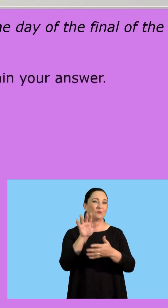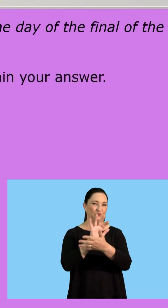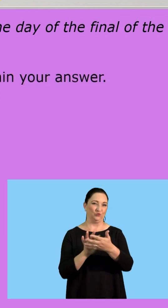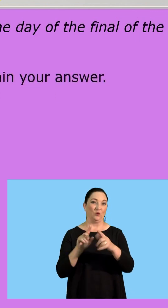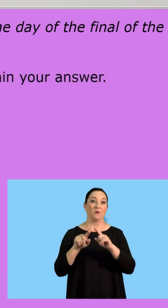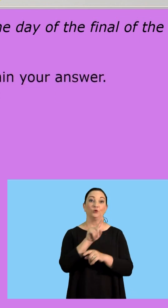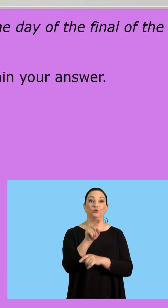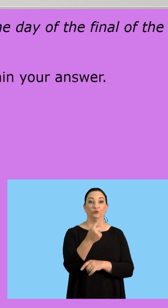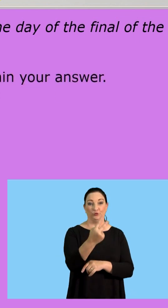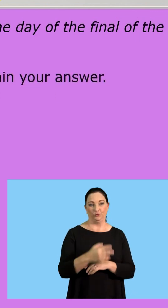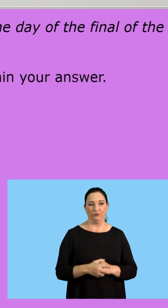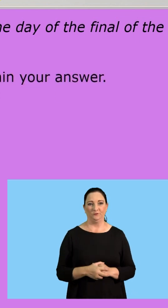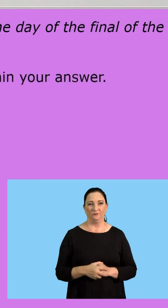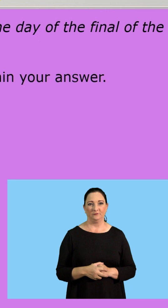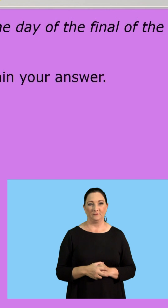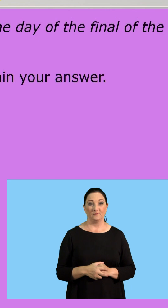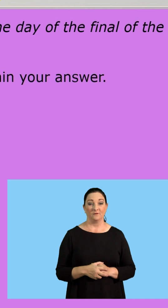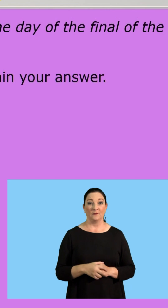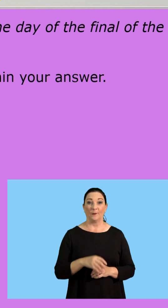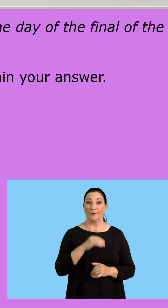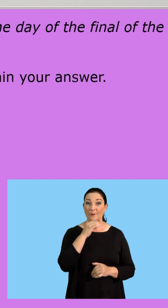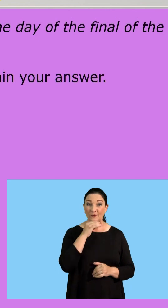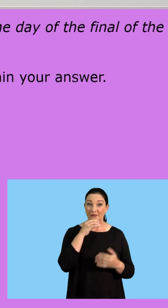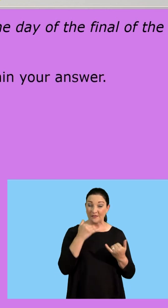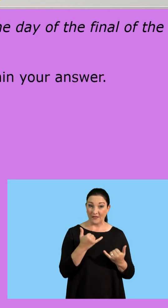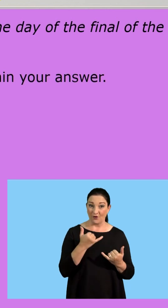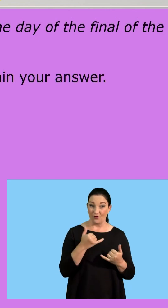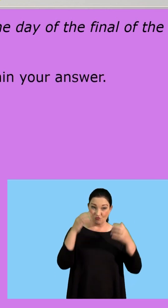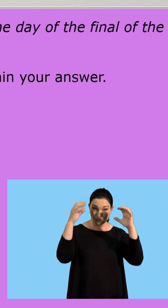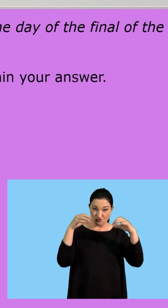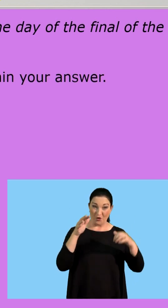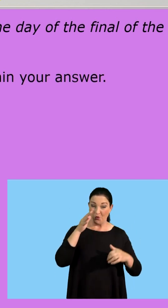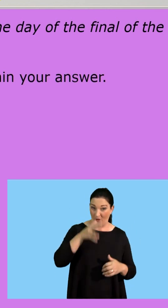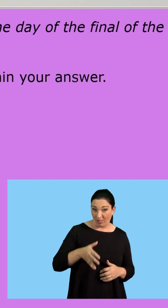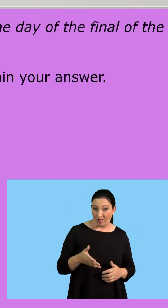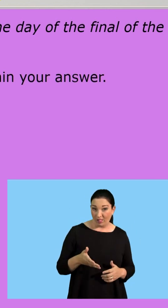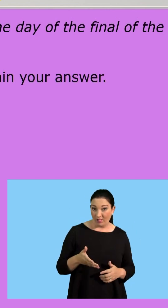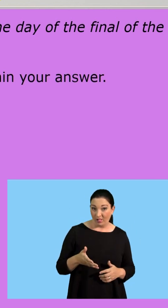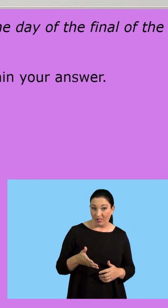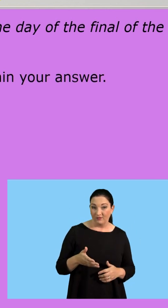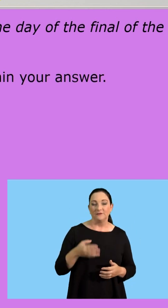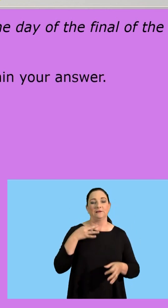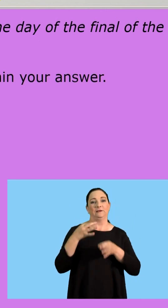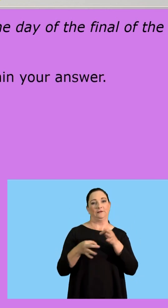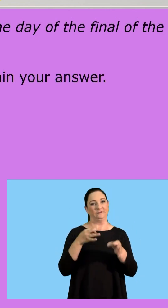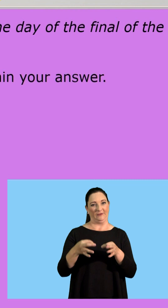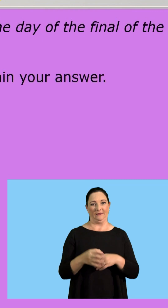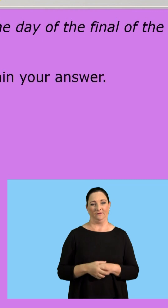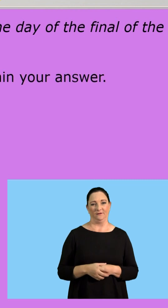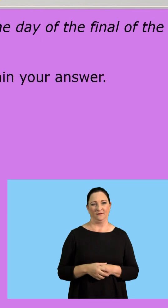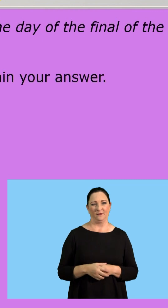look at the second question. I'm saying, does this mean that it will rain on that day? Explain your